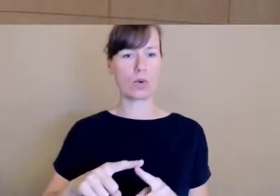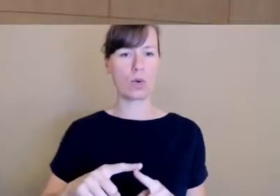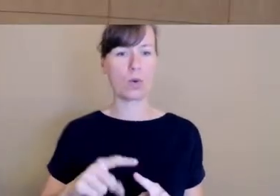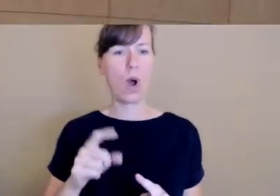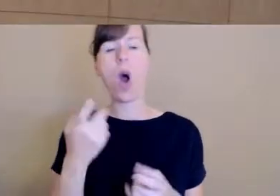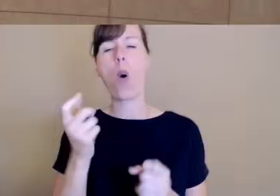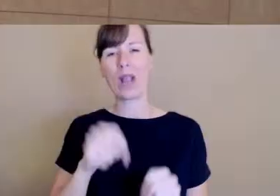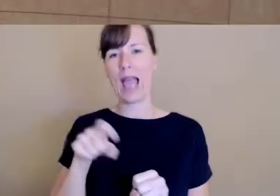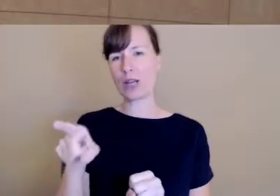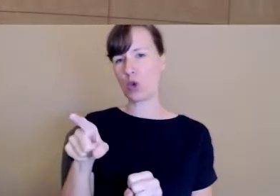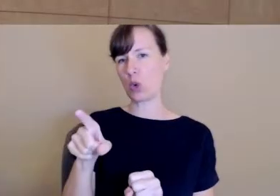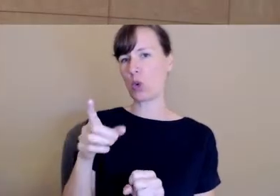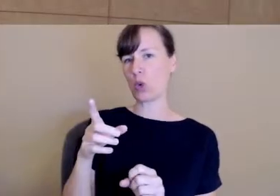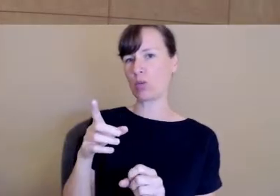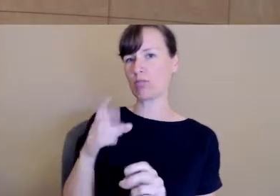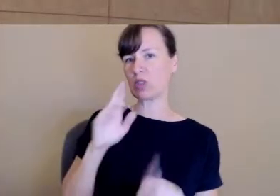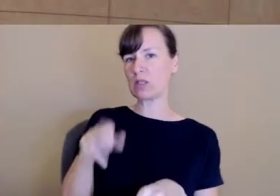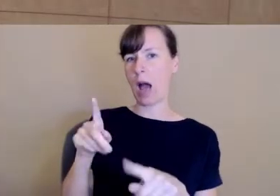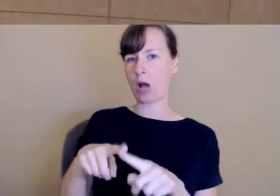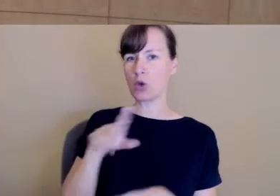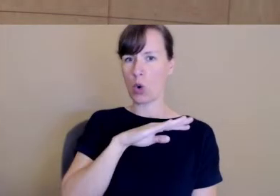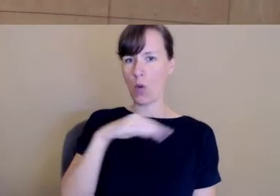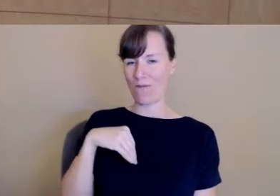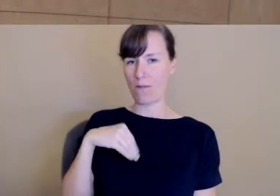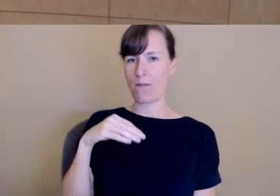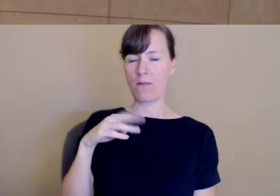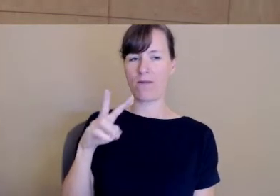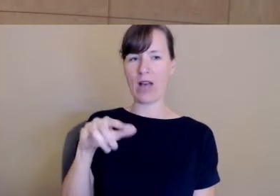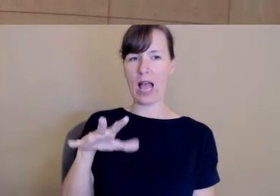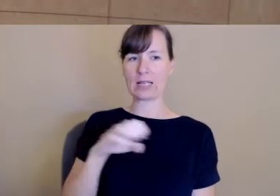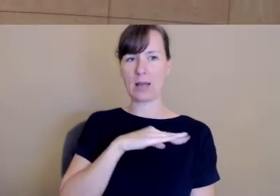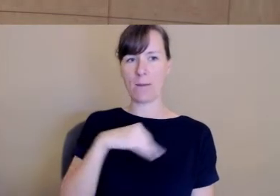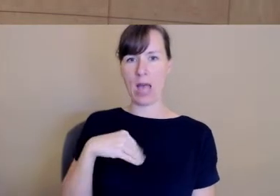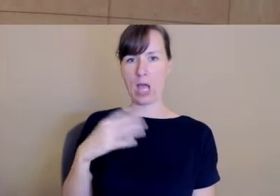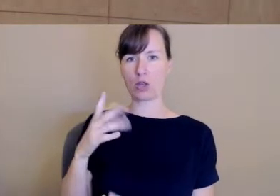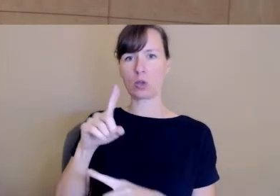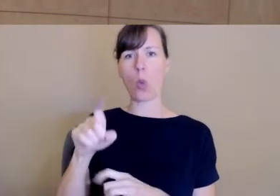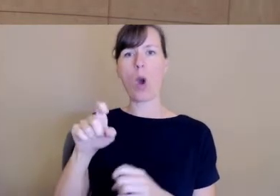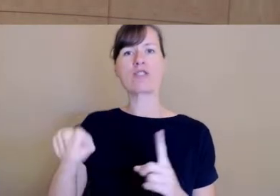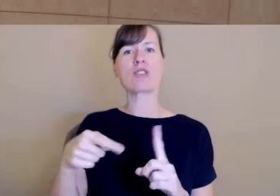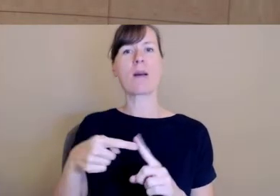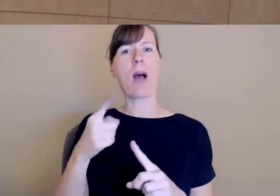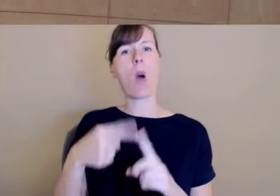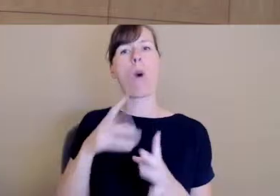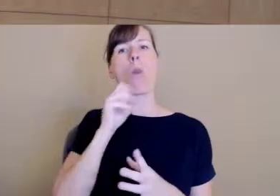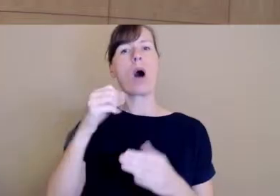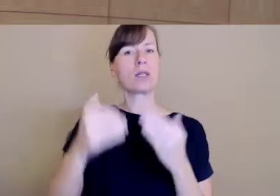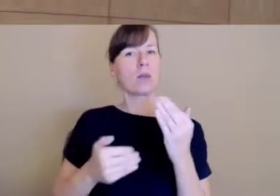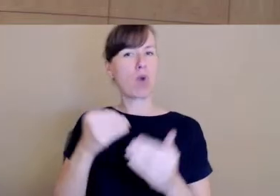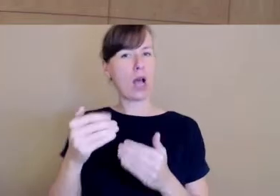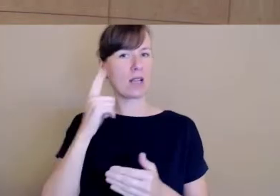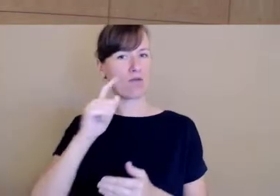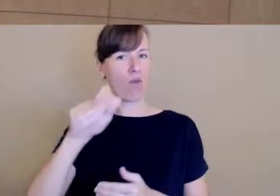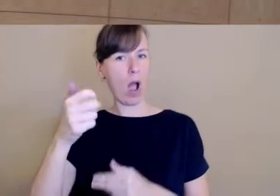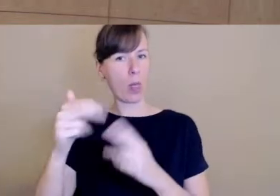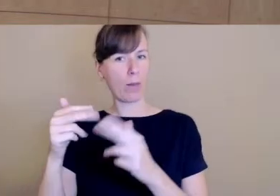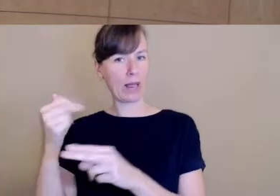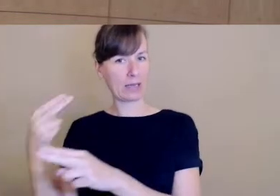Yeah, I think it's true that we didn't have a process. Some names were thrown out, and there was consensus around